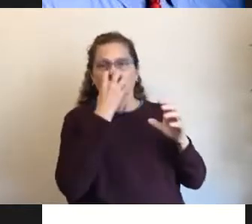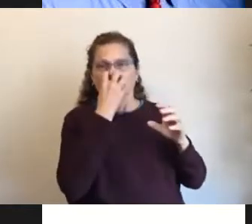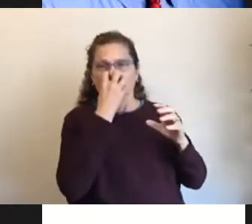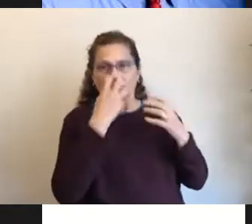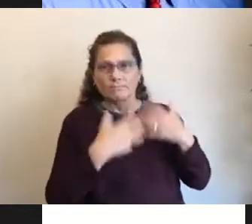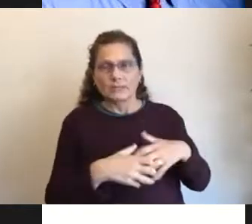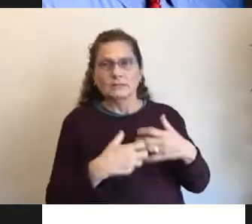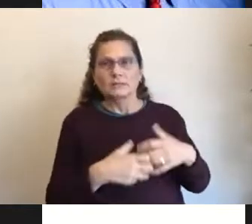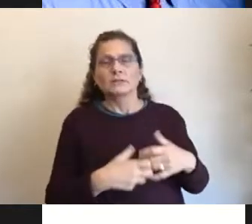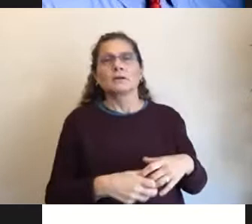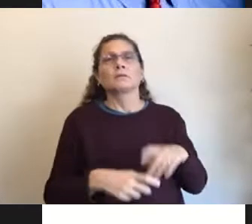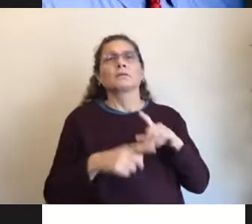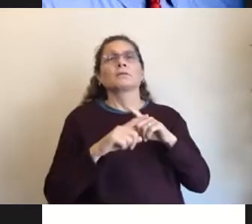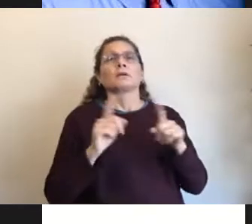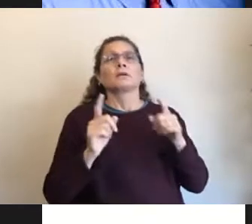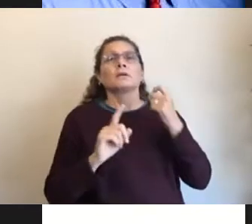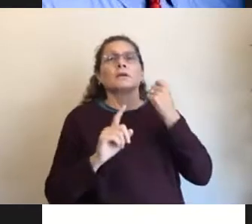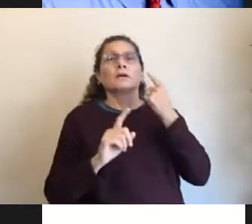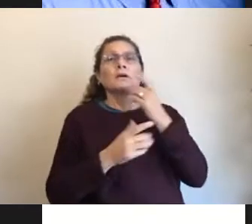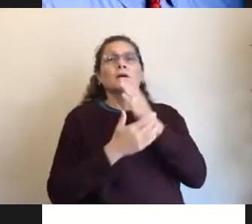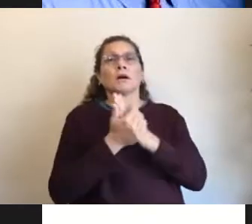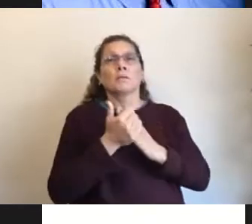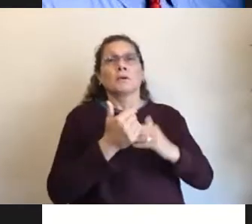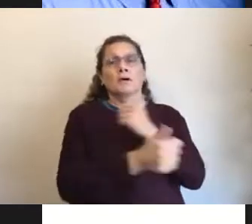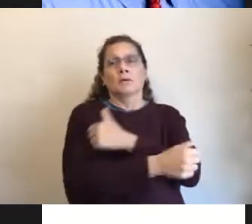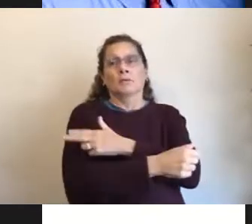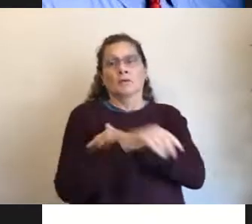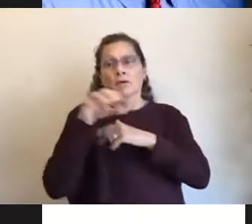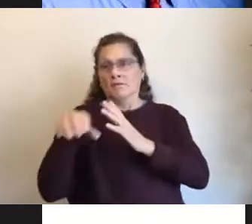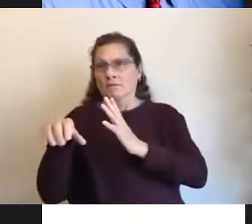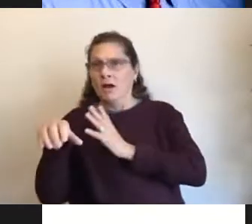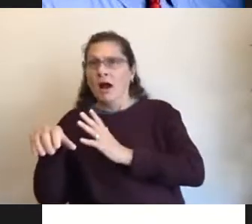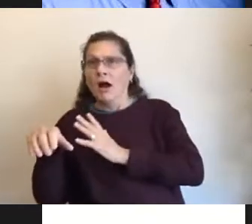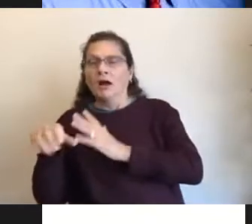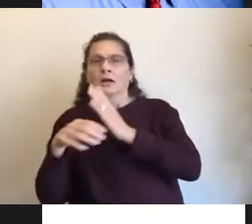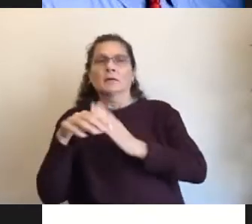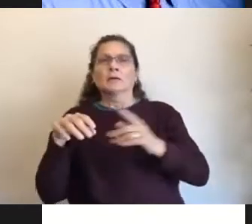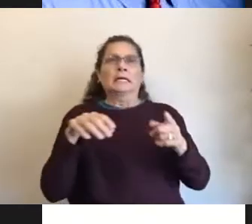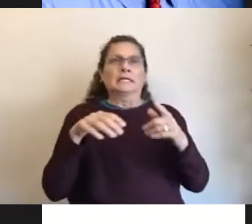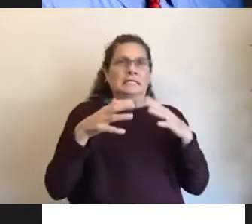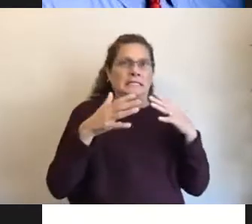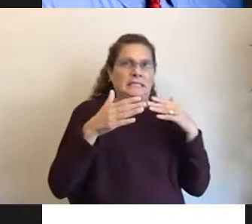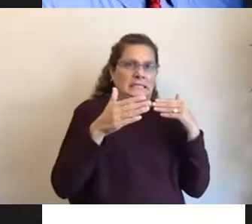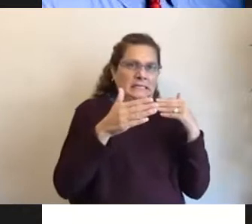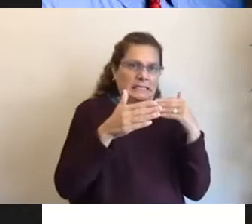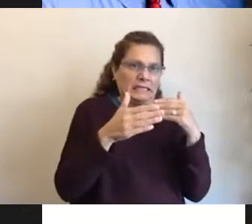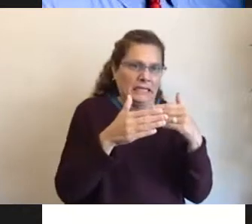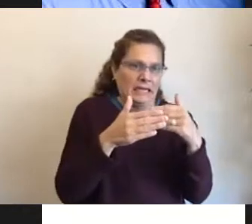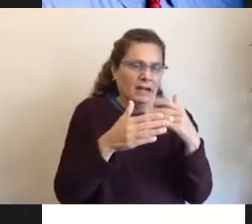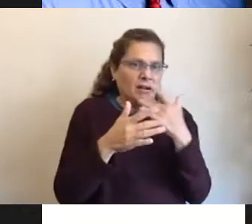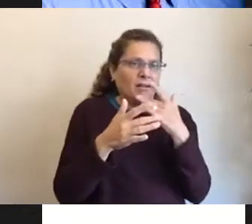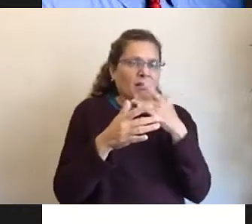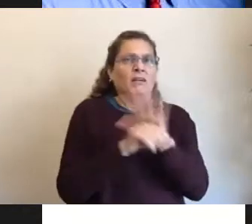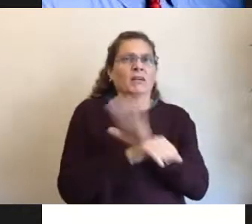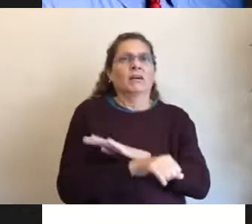are in different positions. Nobody is at the point where they can't take any patients. But I think the concern that we're seeing is even with all